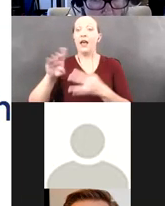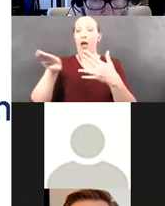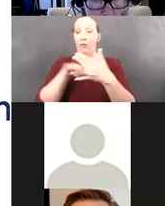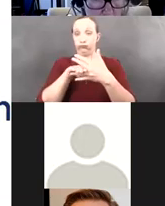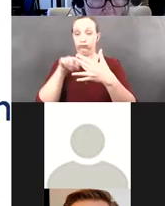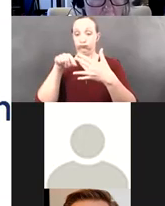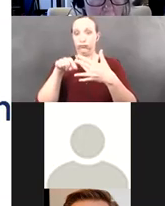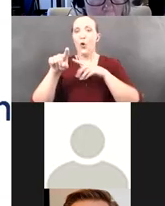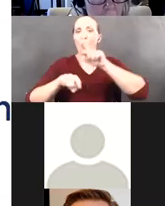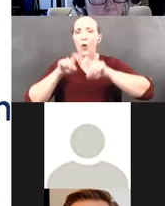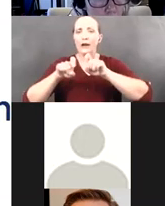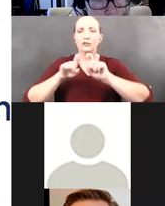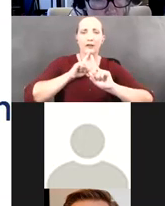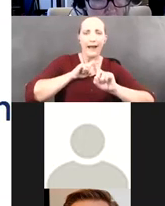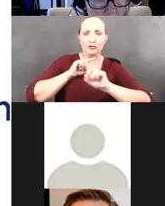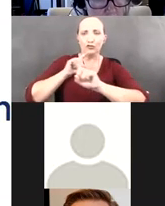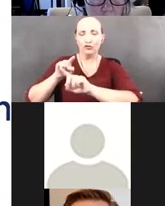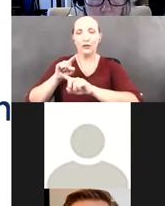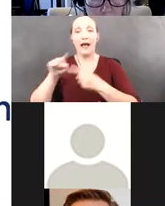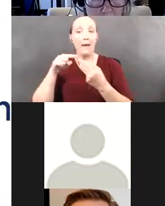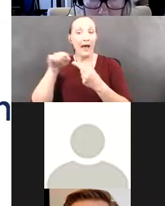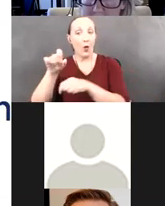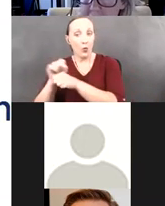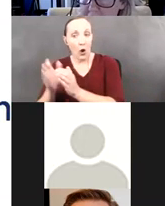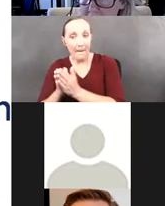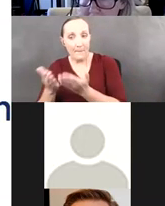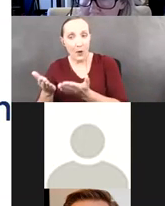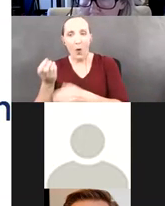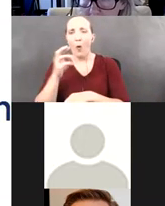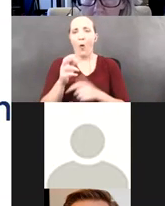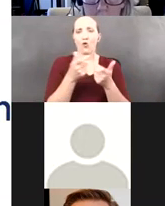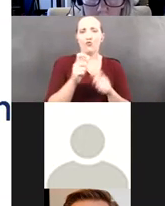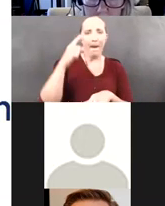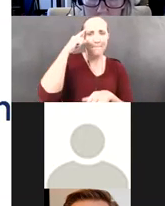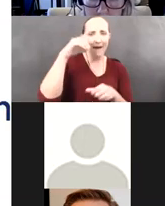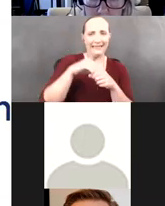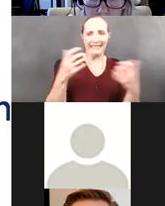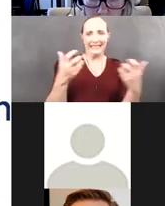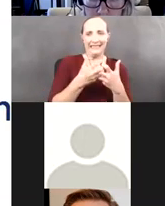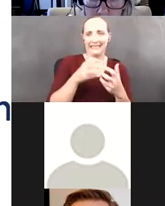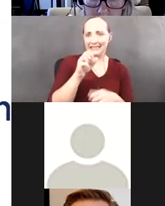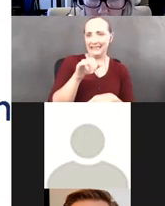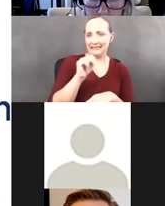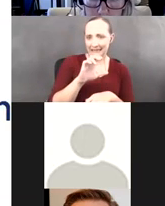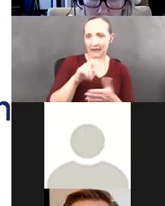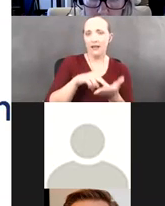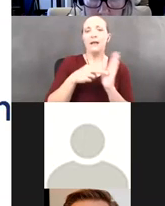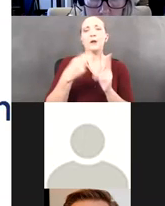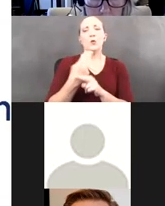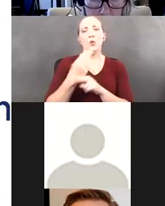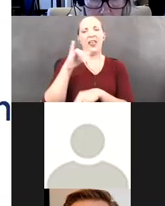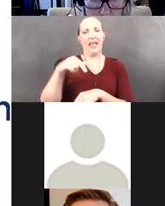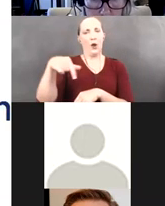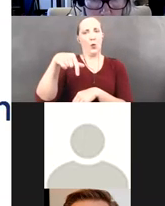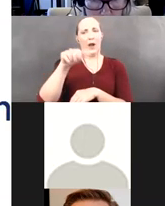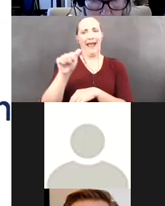preguntas question sobre Great about Minds the in Sync. workbooks or Si Great tiene alguna Minds in pregunta en Sync, particular sobre los please libros use de the trabajo question and o Great answer Minds in button Sync, por to